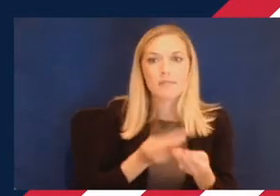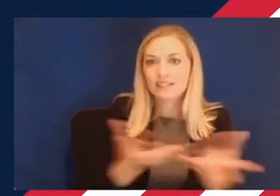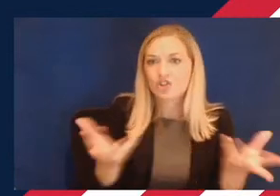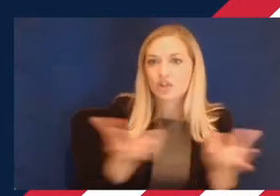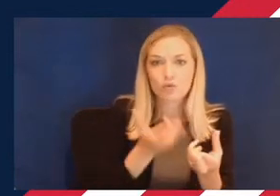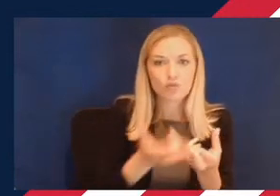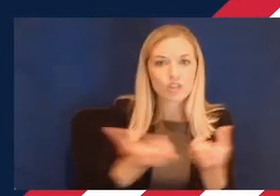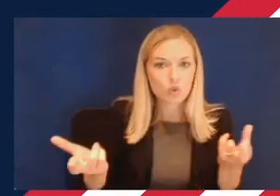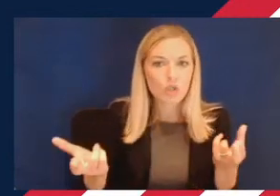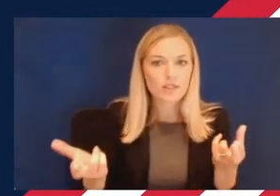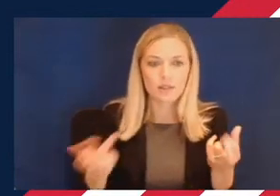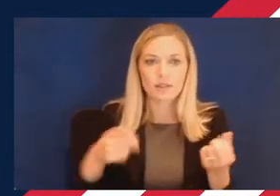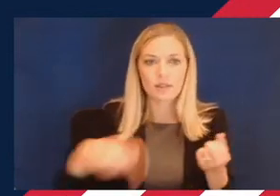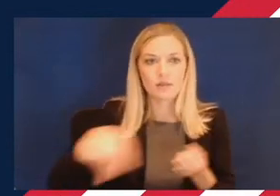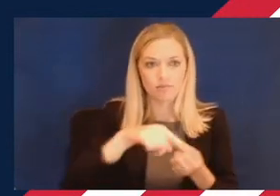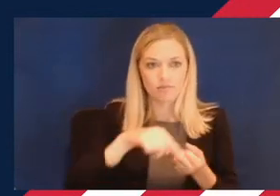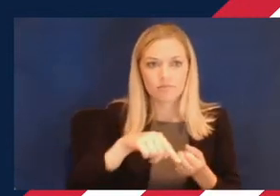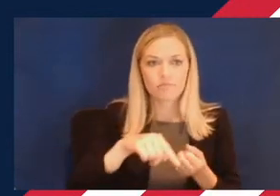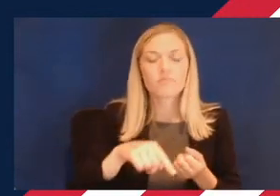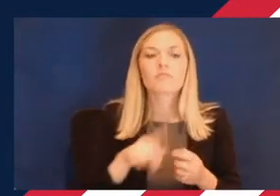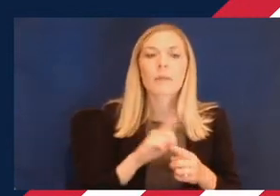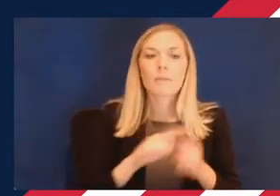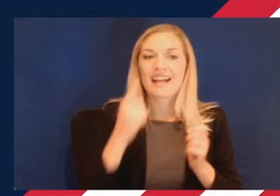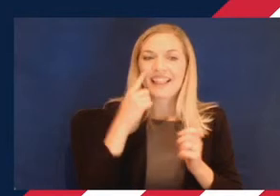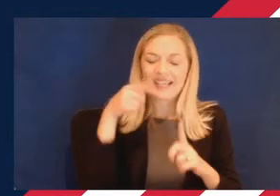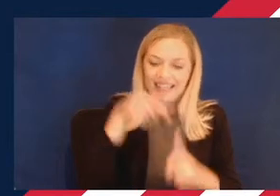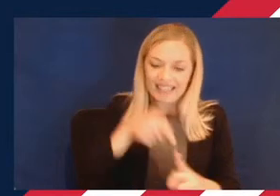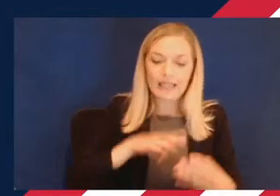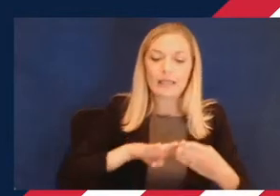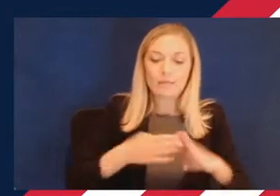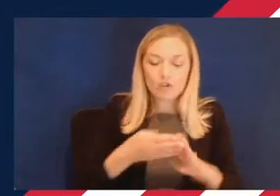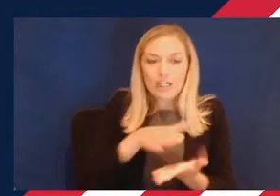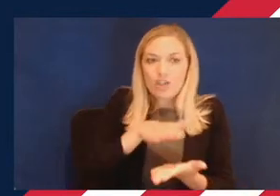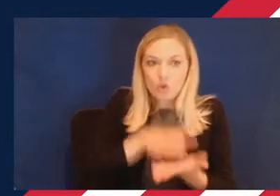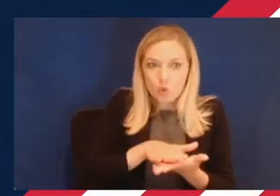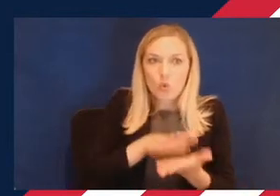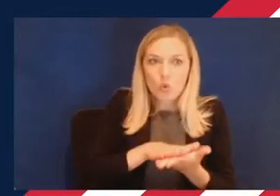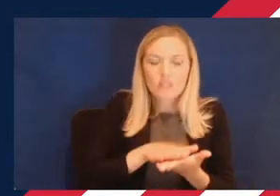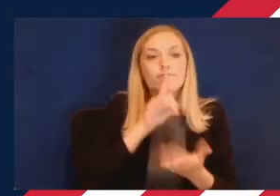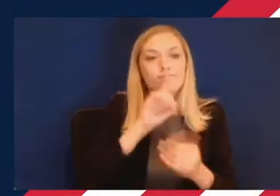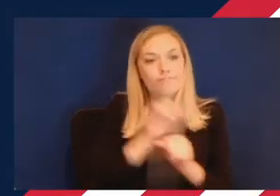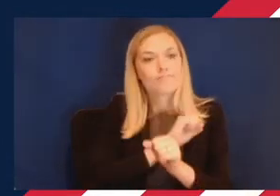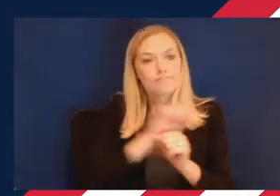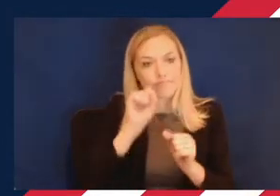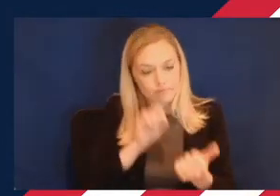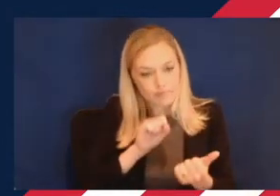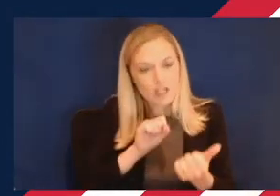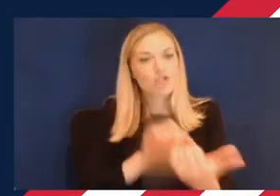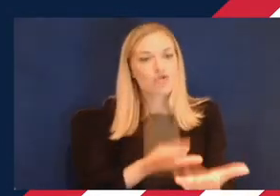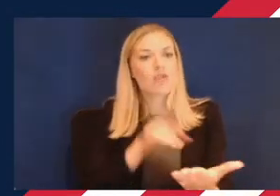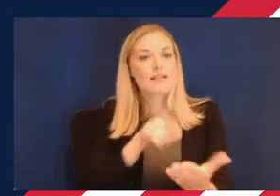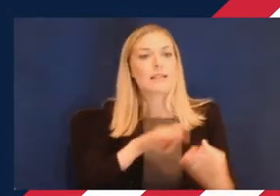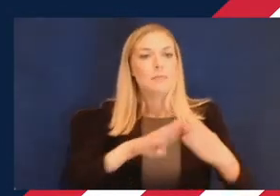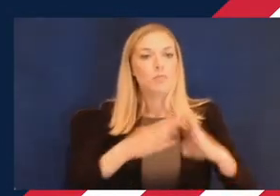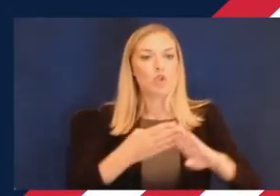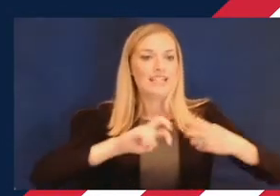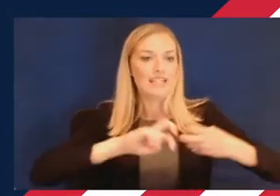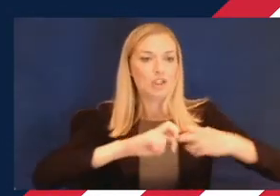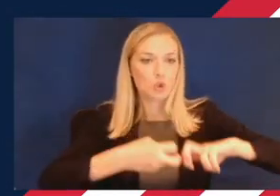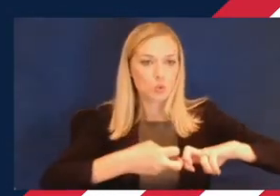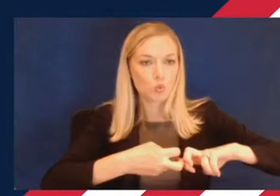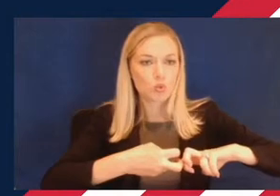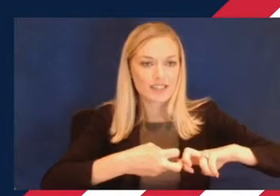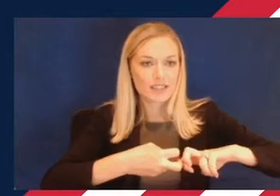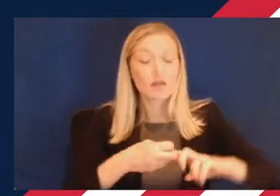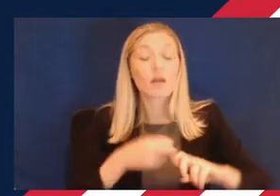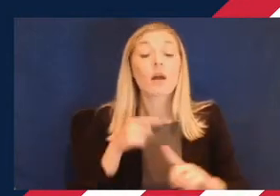I think that community schools really addresses community issues. And we know that as schools are the